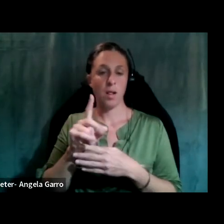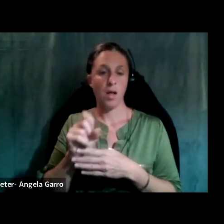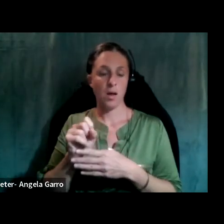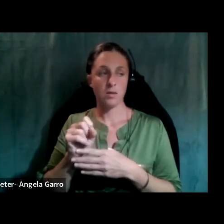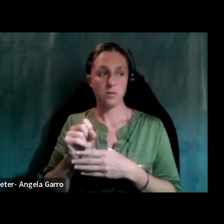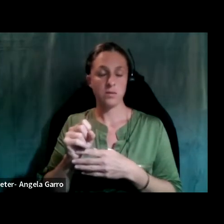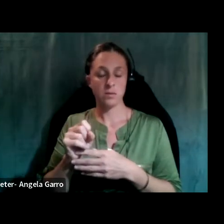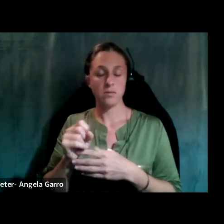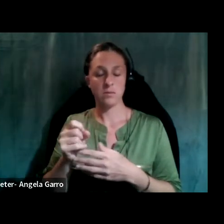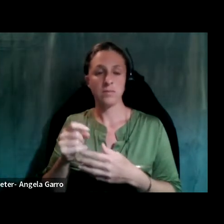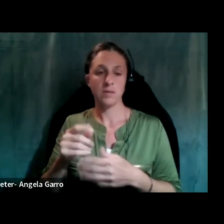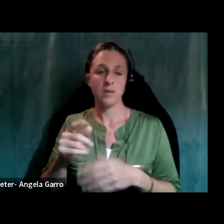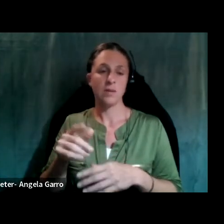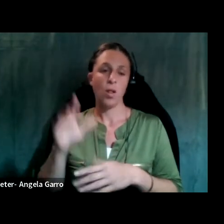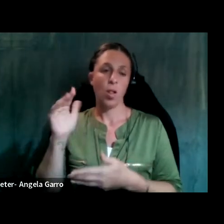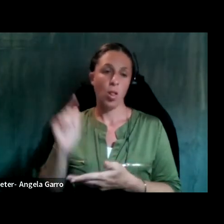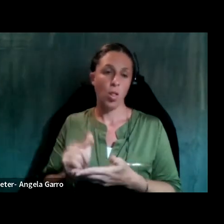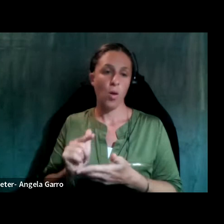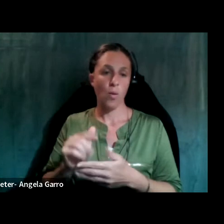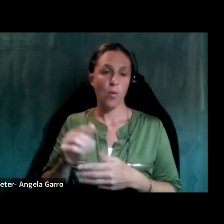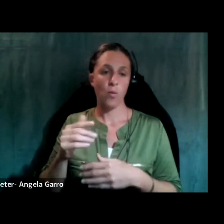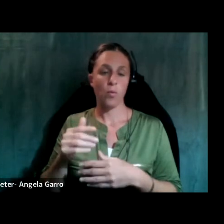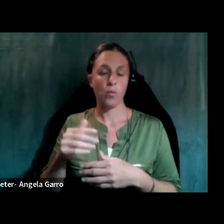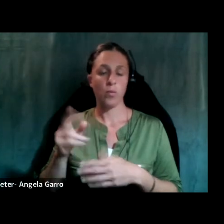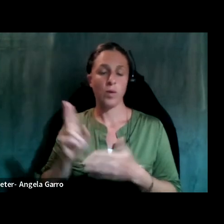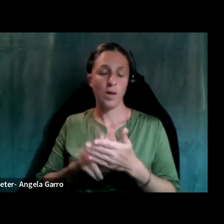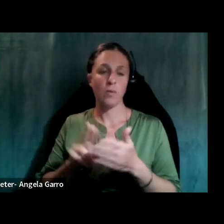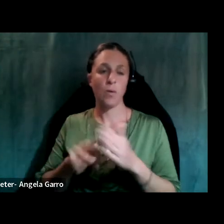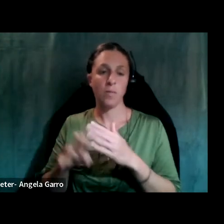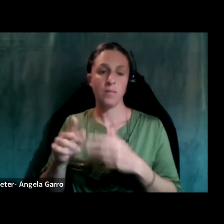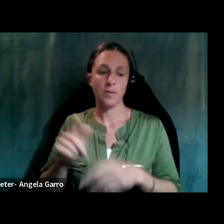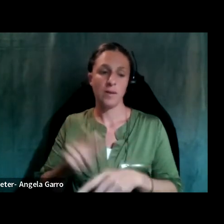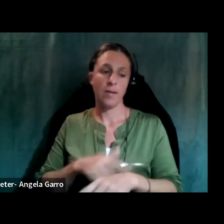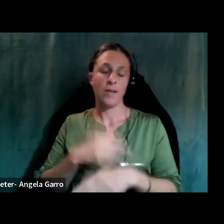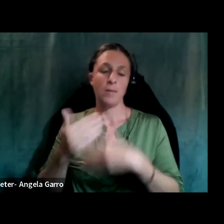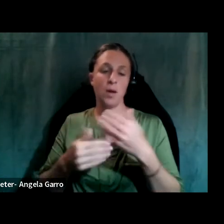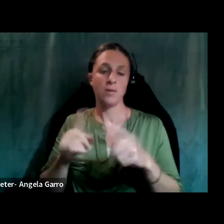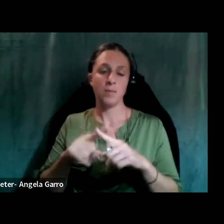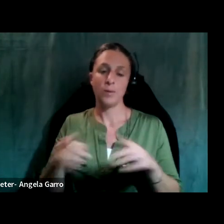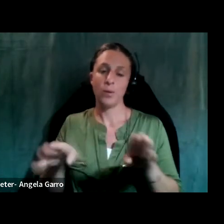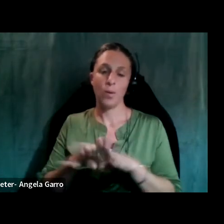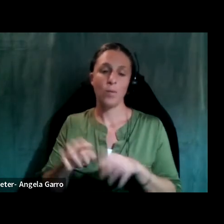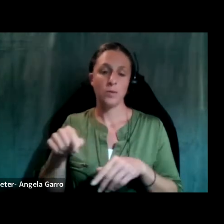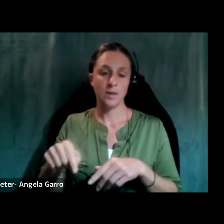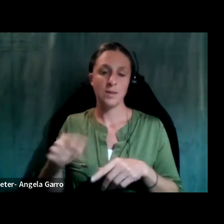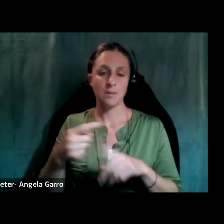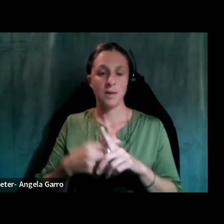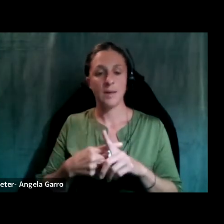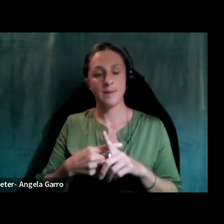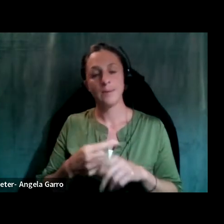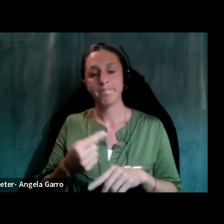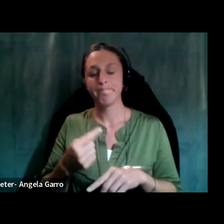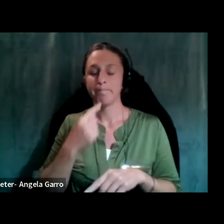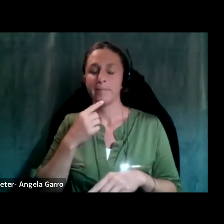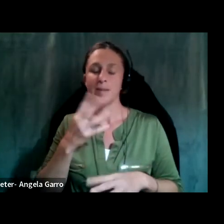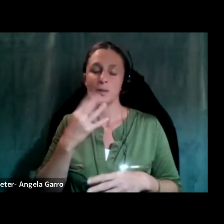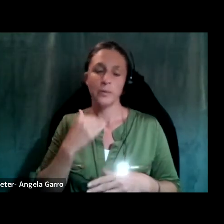it's a lengthy process. This process started in 2017, but it's closing this month. So that was a bit bittersweet. And